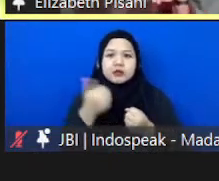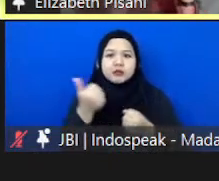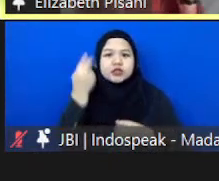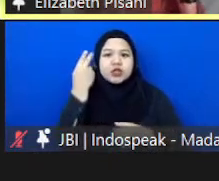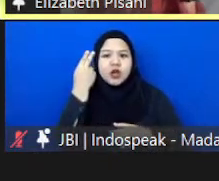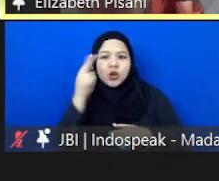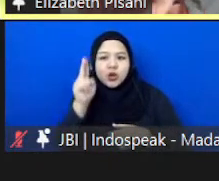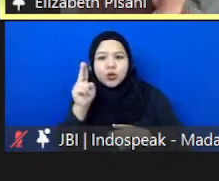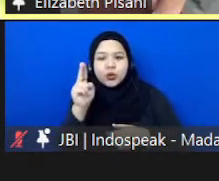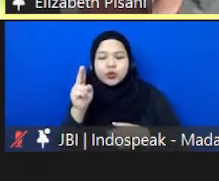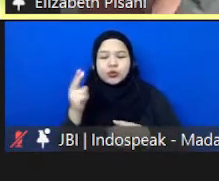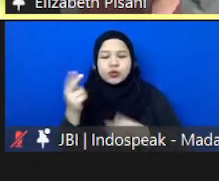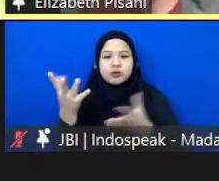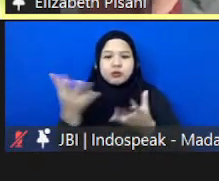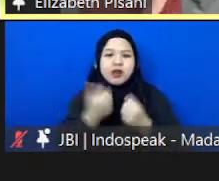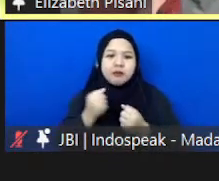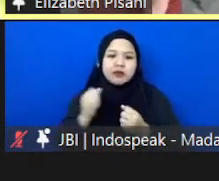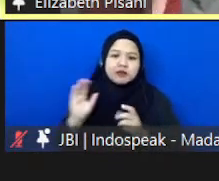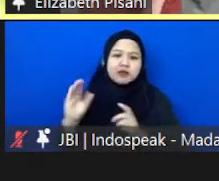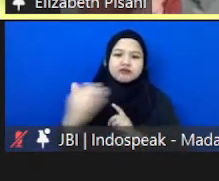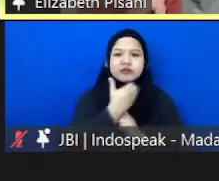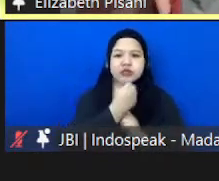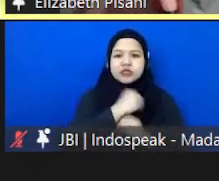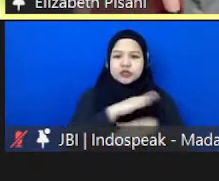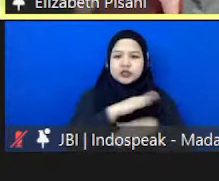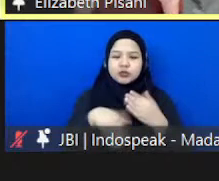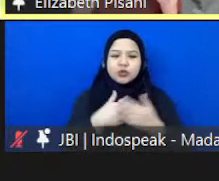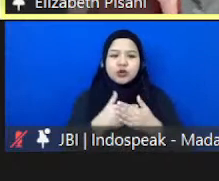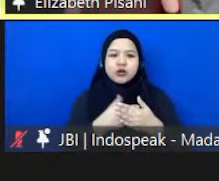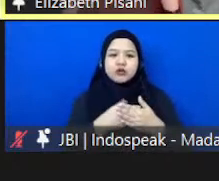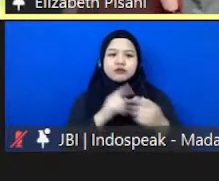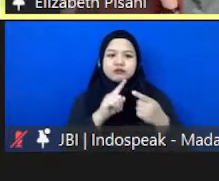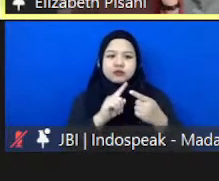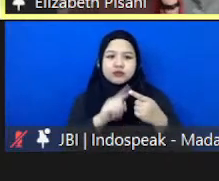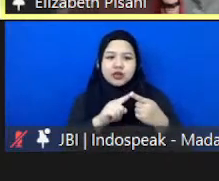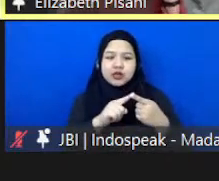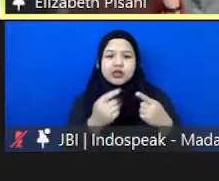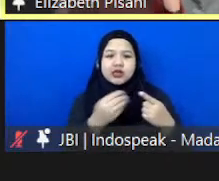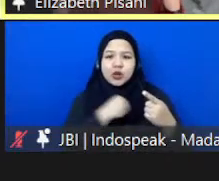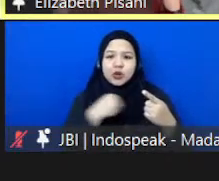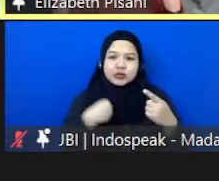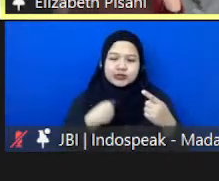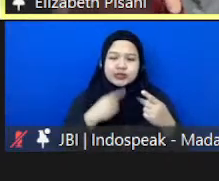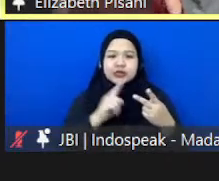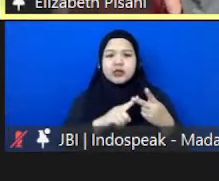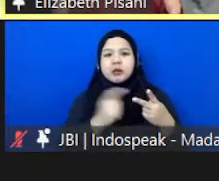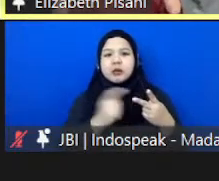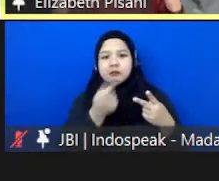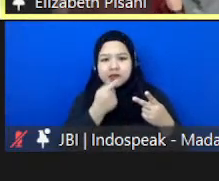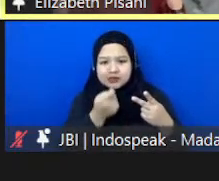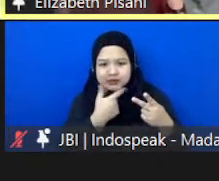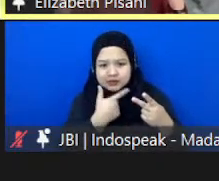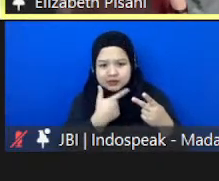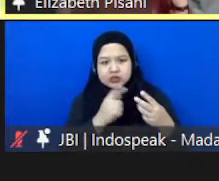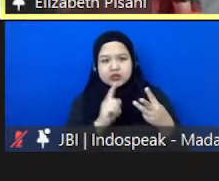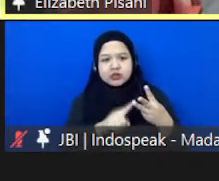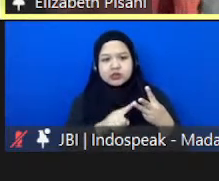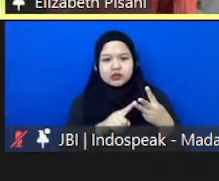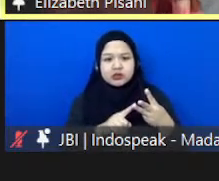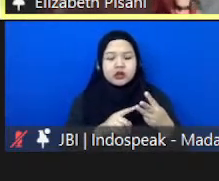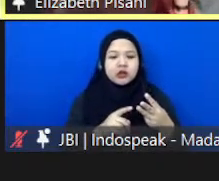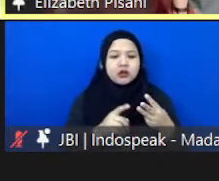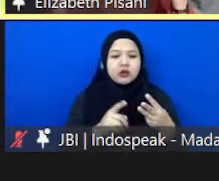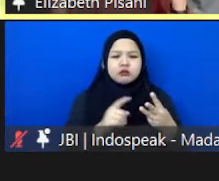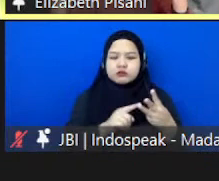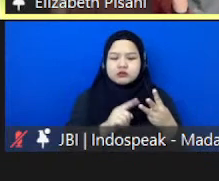services, diagnostics, and medicines. So for that amount of money, what do you provide? Well, you have a choice of